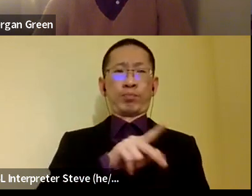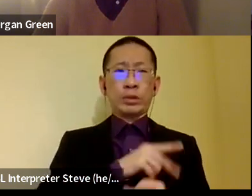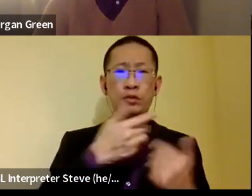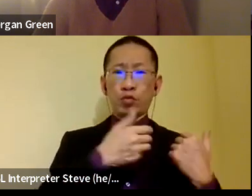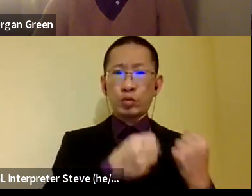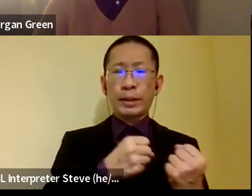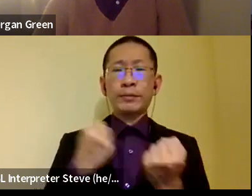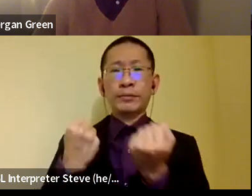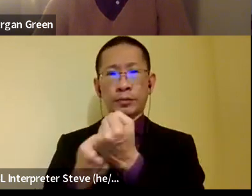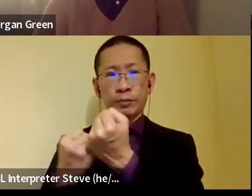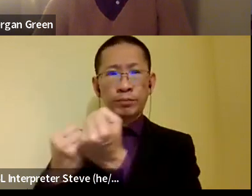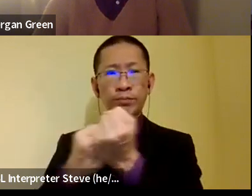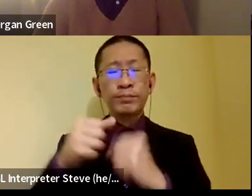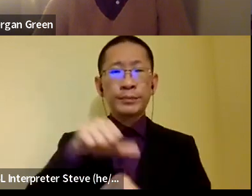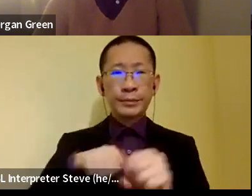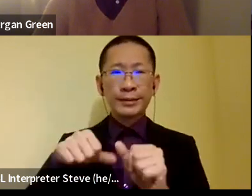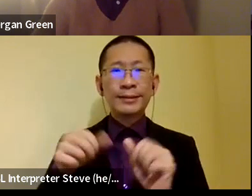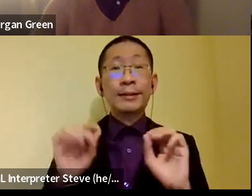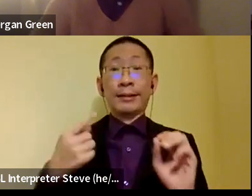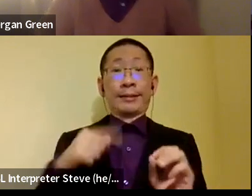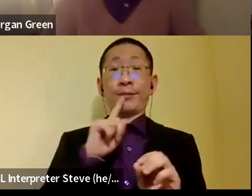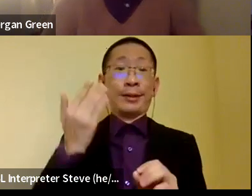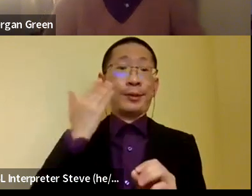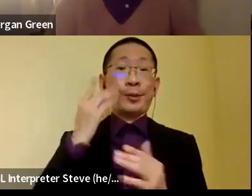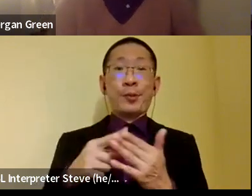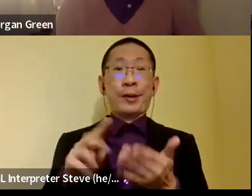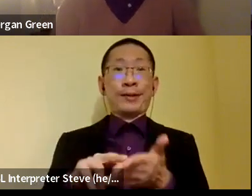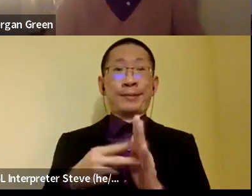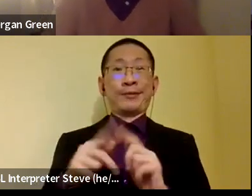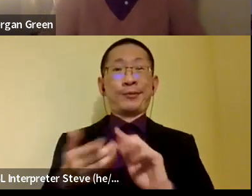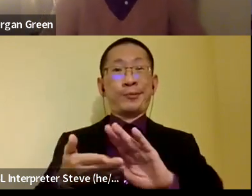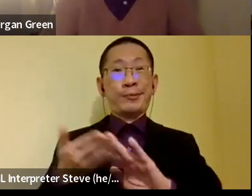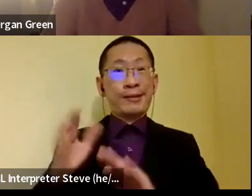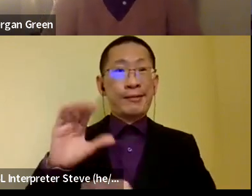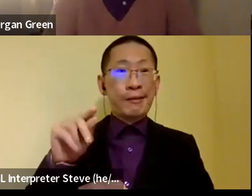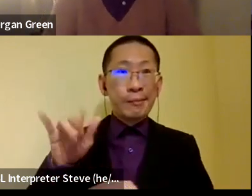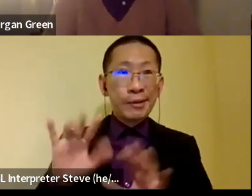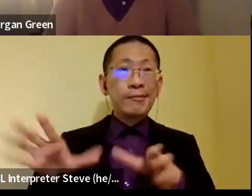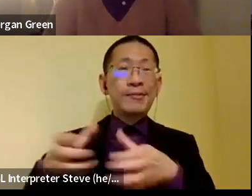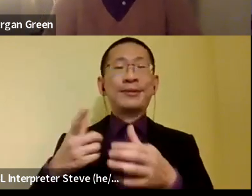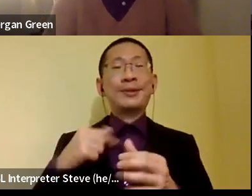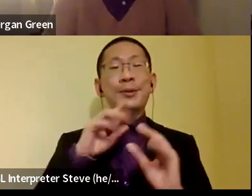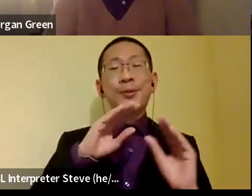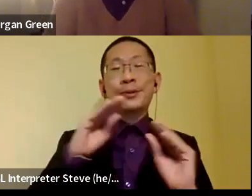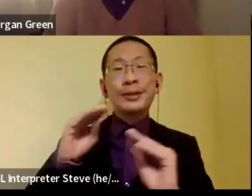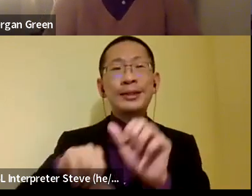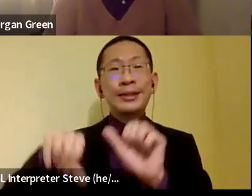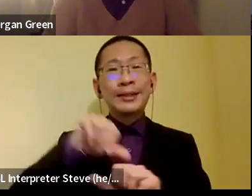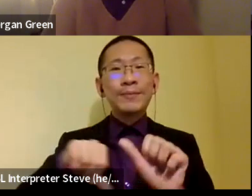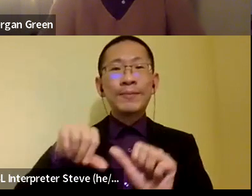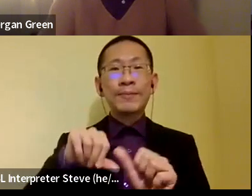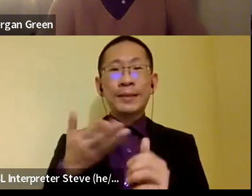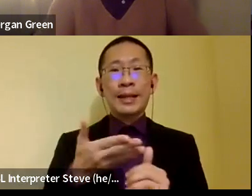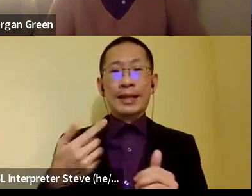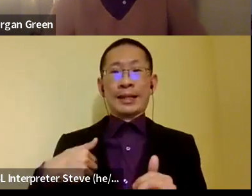support each other. You know, none of us knew really what it meant to run a company. So we were really sort of teaching each other the things that